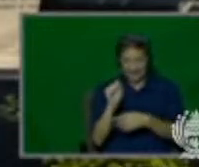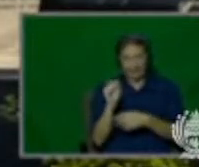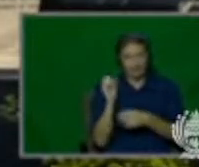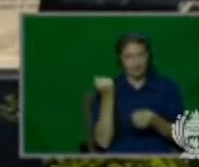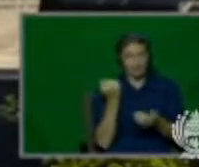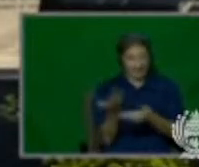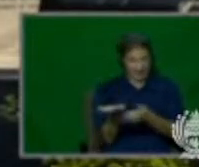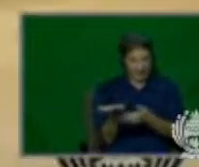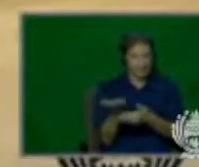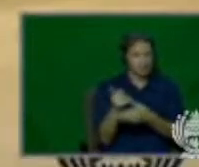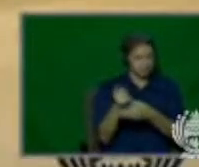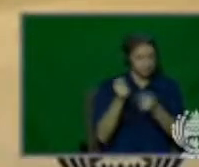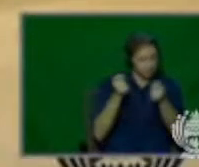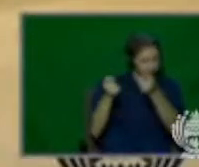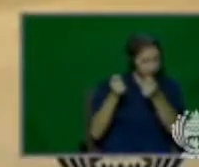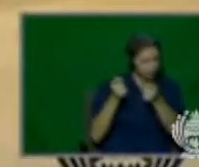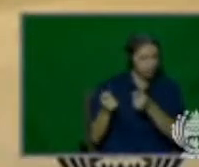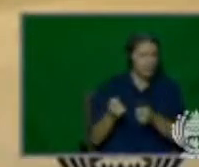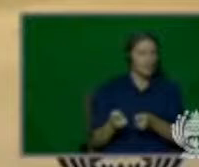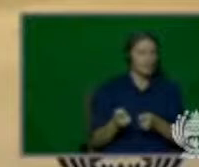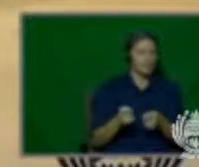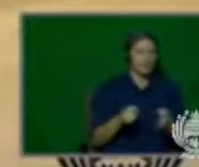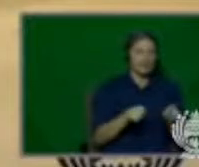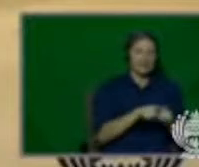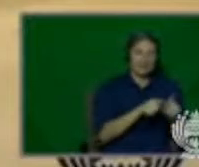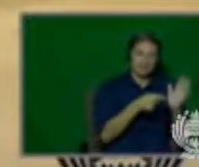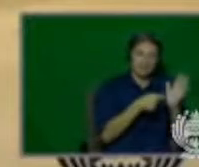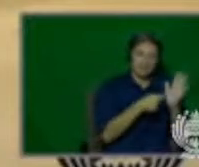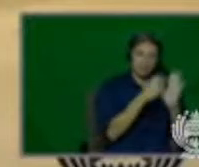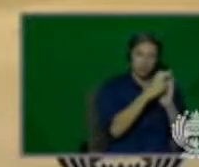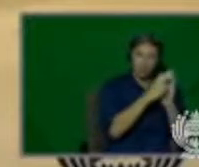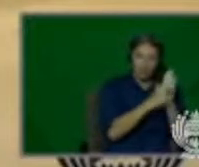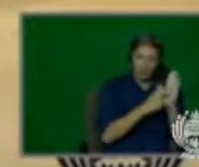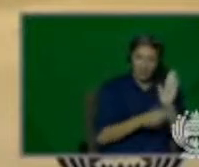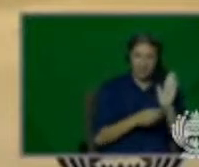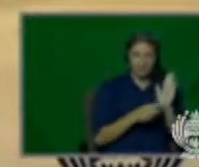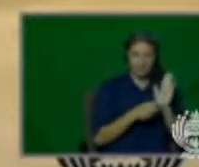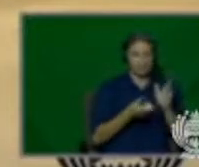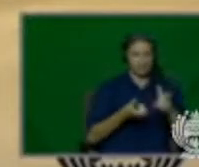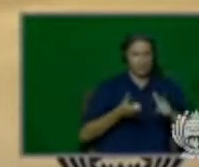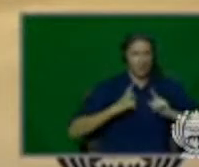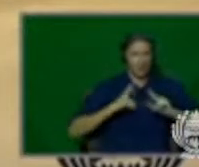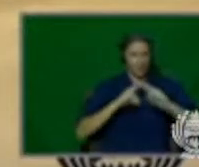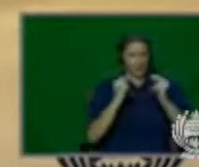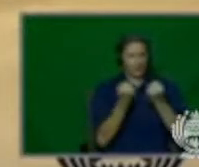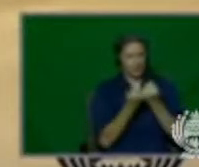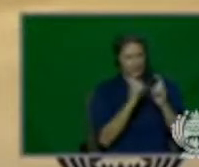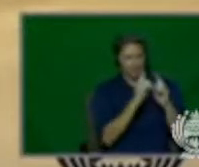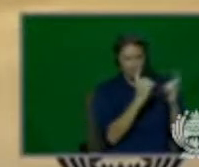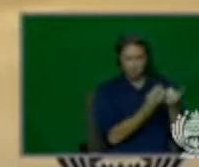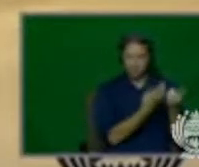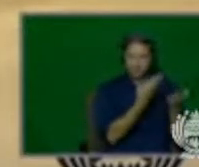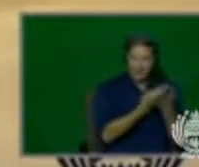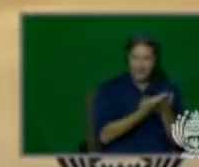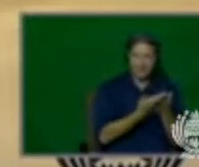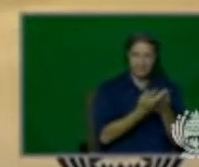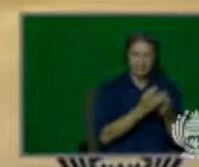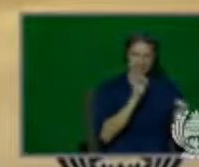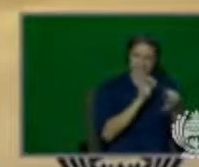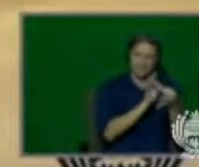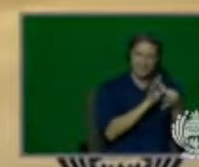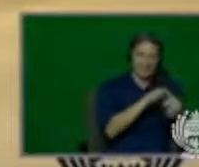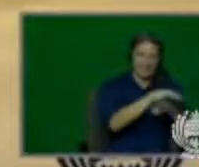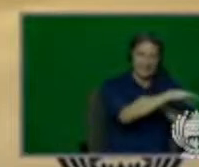governance. The regulation also makes provision for national department to establish sector-specific PPP